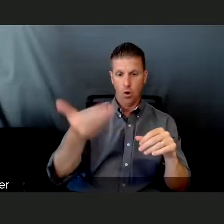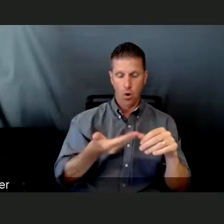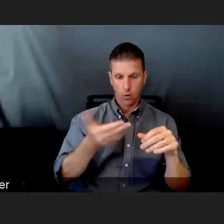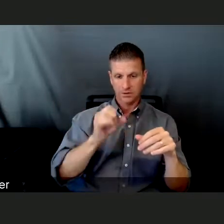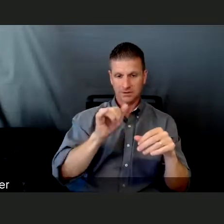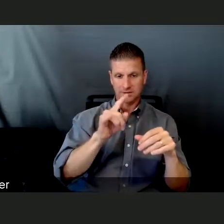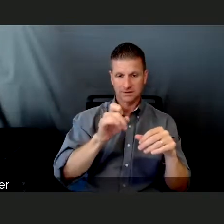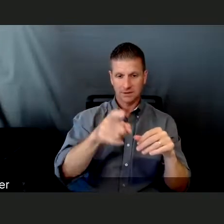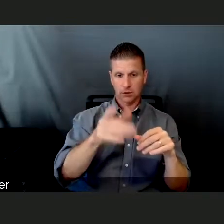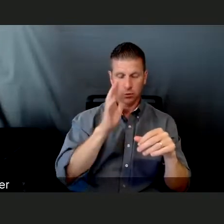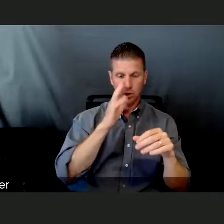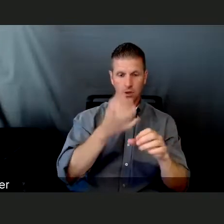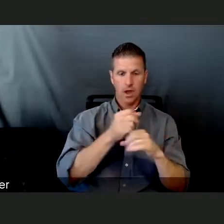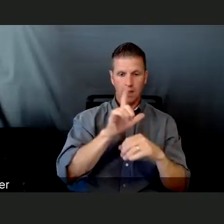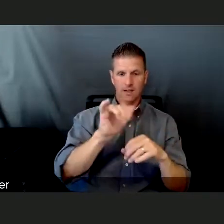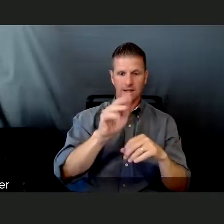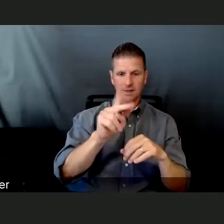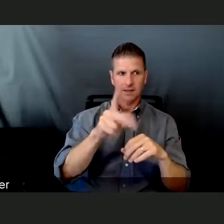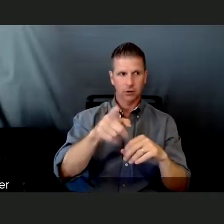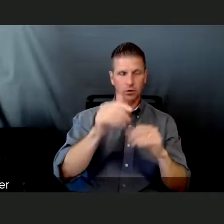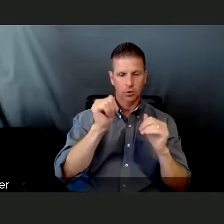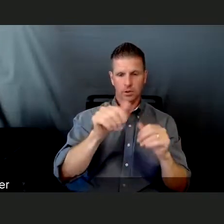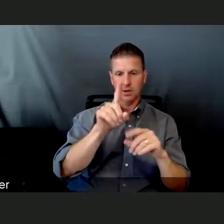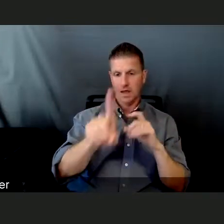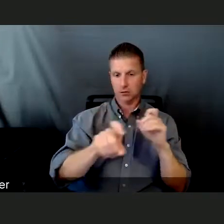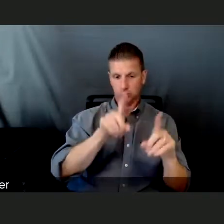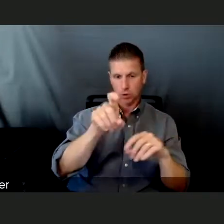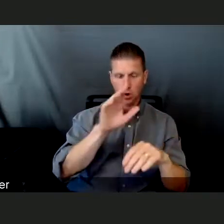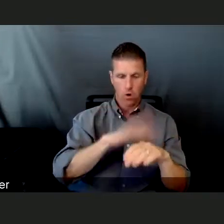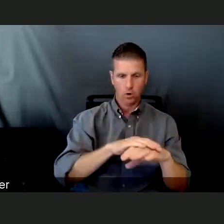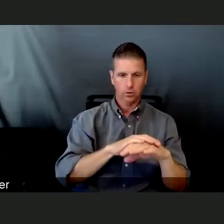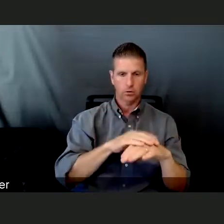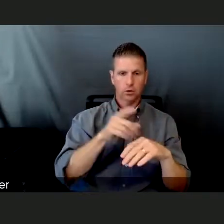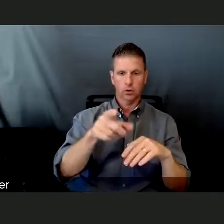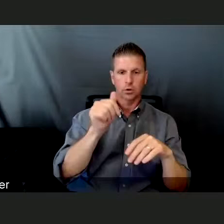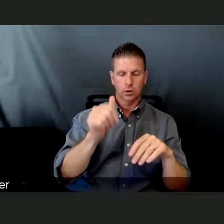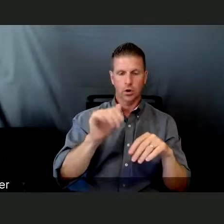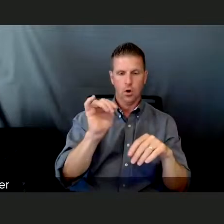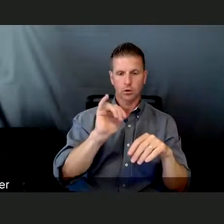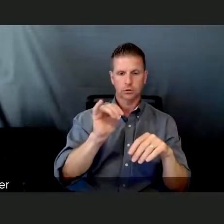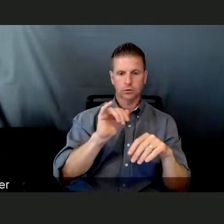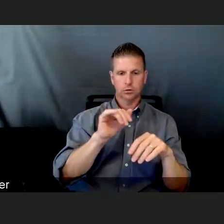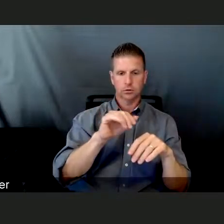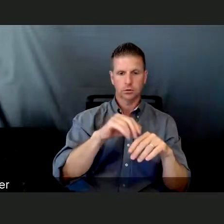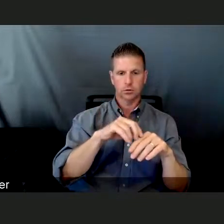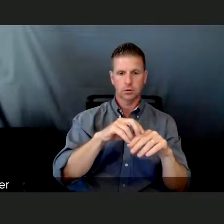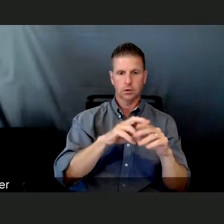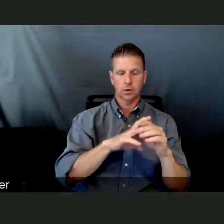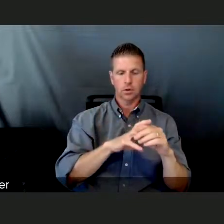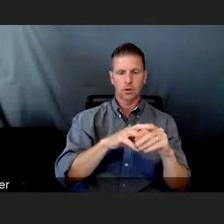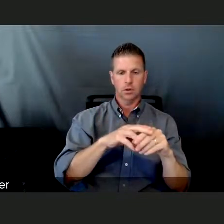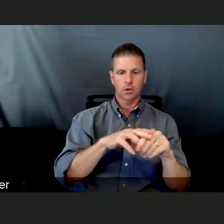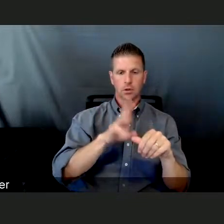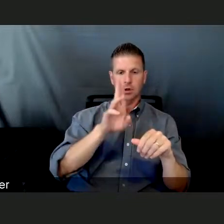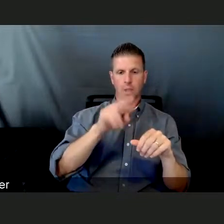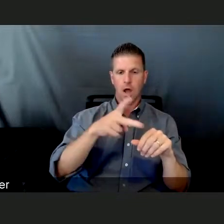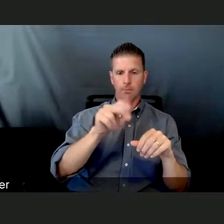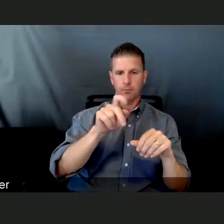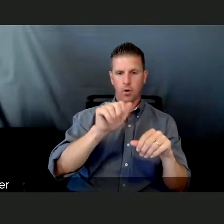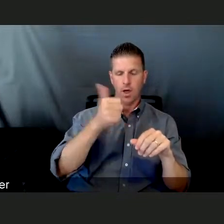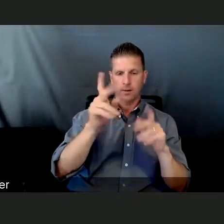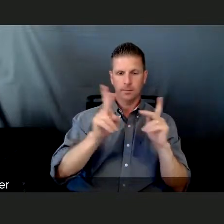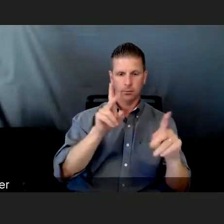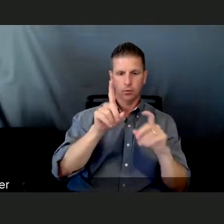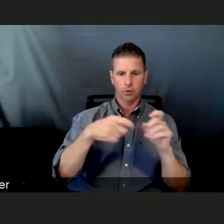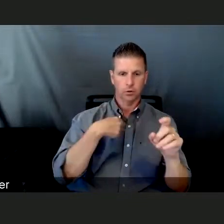have gotten a link that you can ask questions on, and you can also upvote other people's questions. And we are